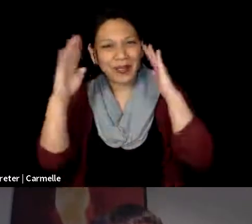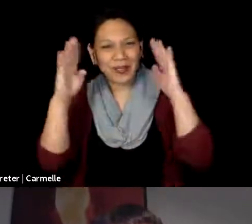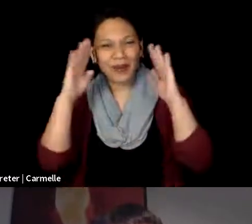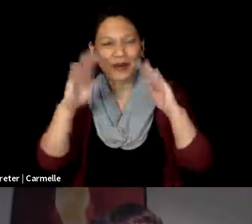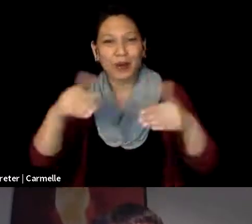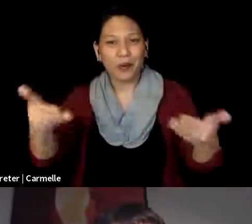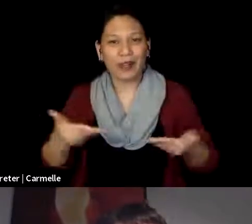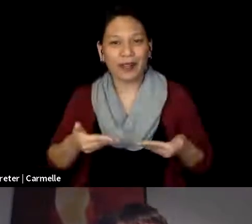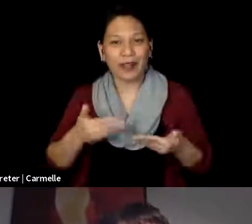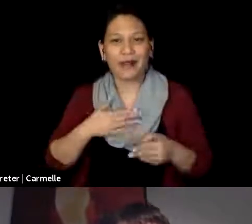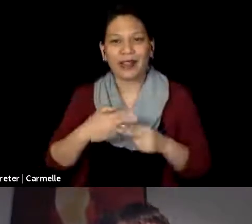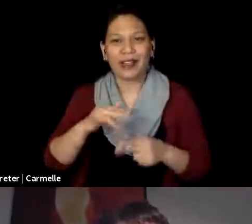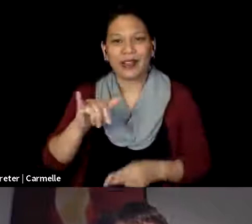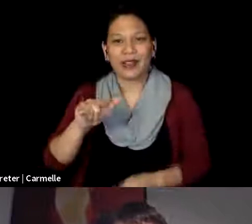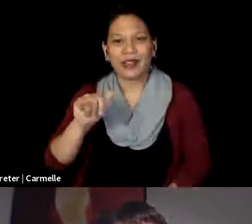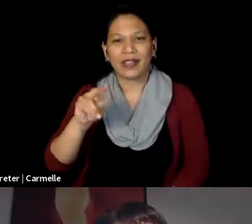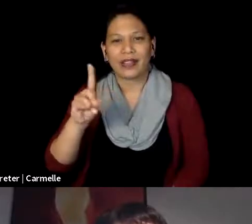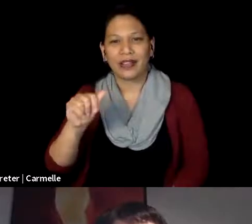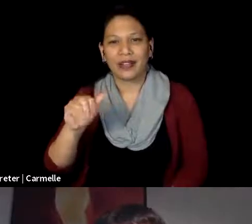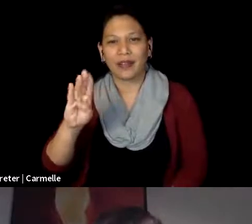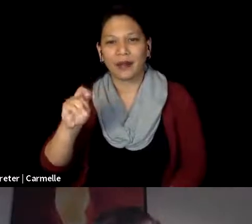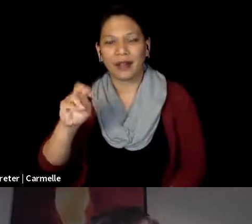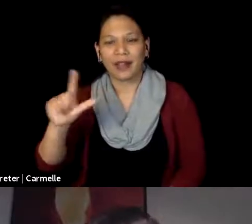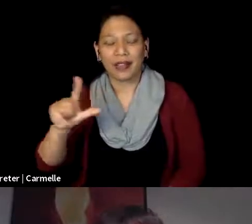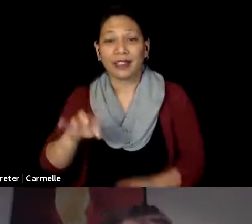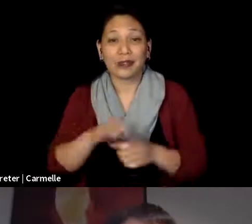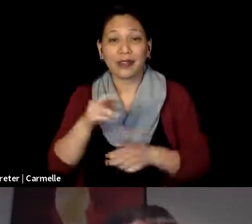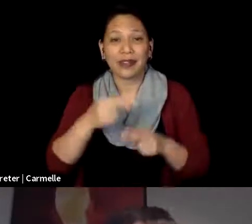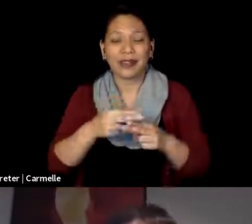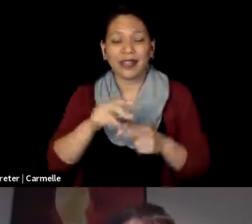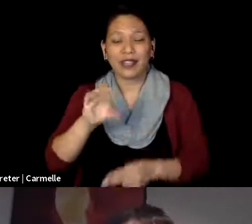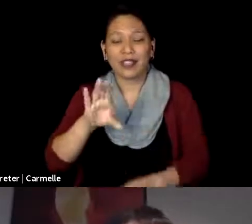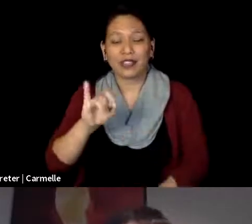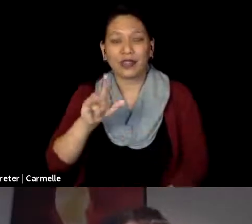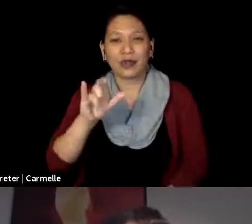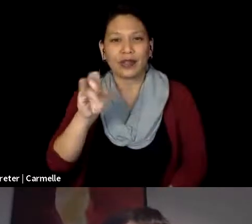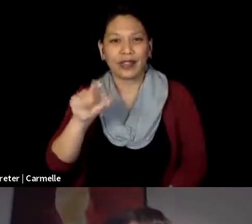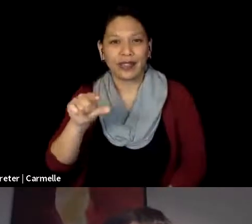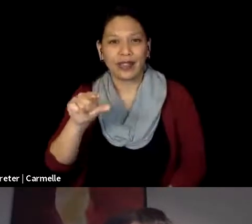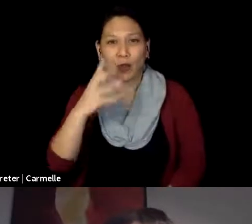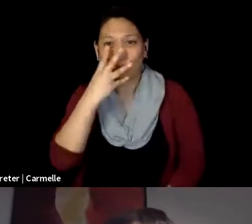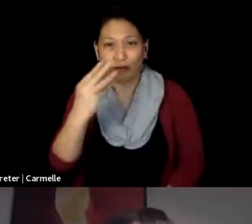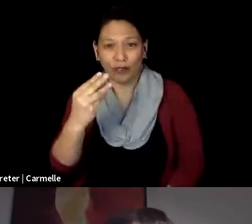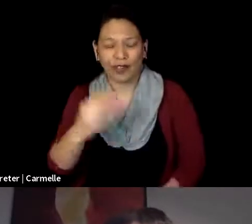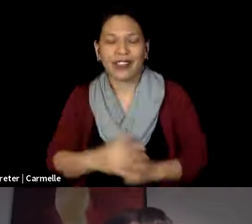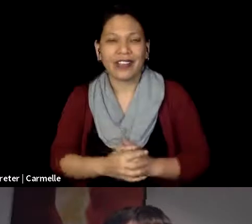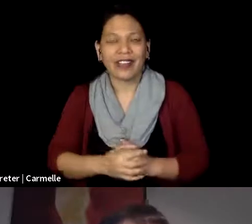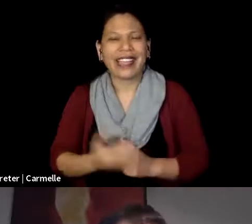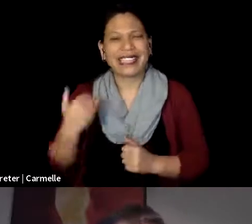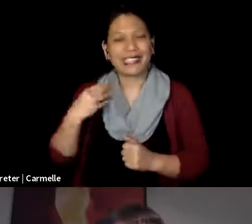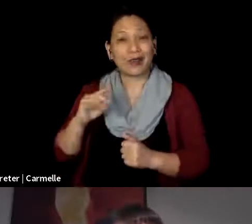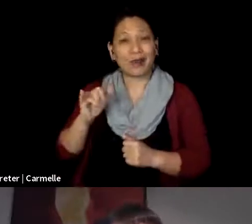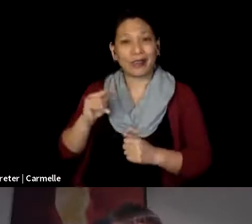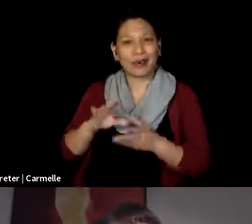Hello, welcome. My name is Yolanda Bonnell. My spirit name is Circling Wolf. And as Merlin said, I am